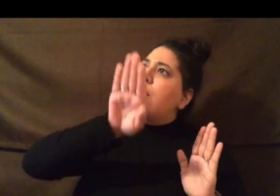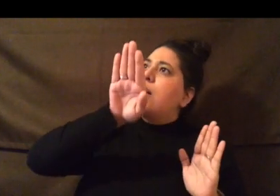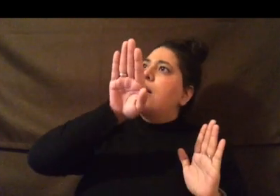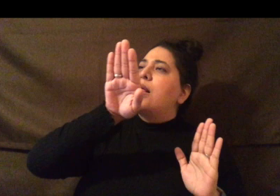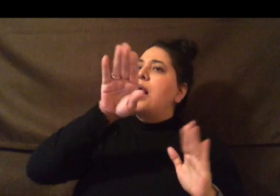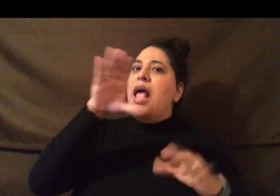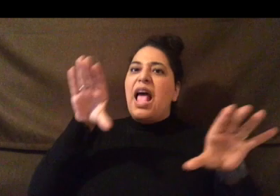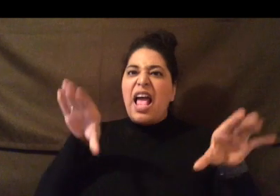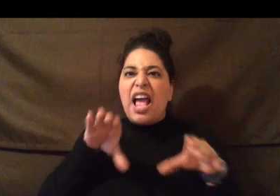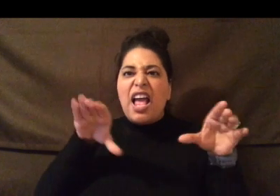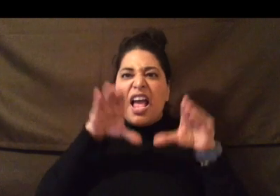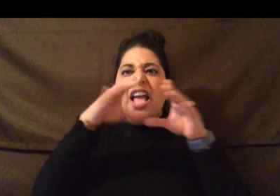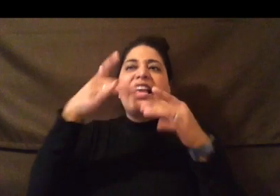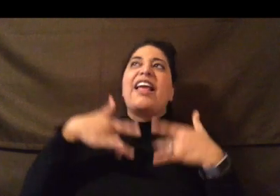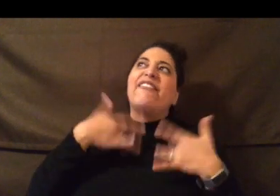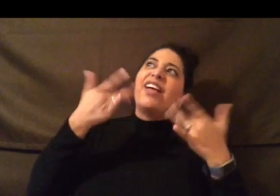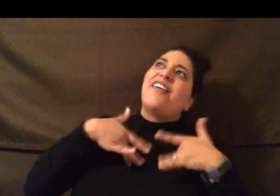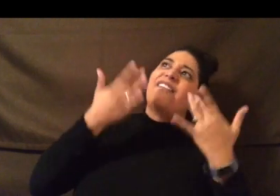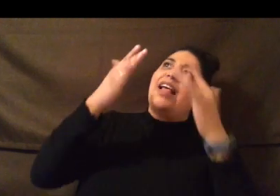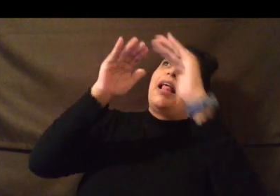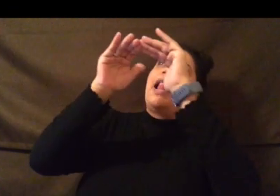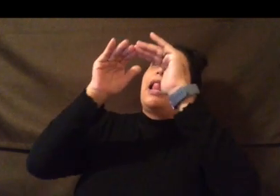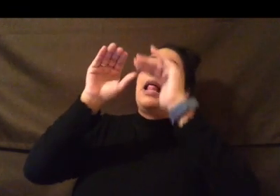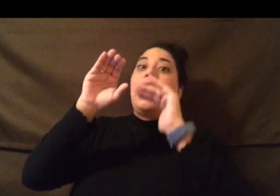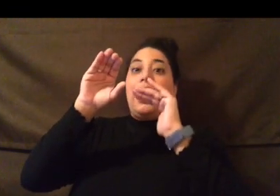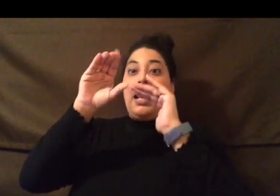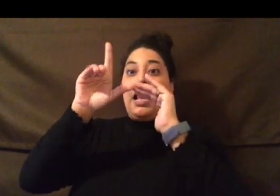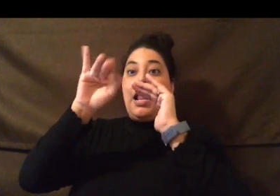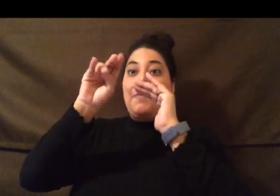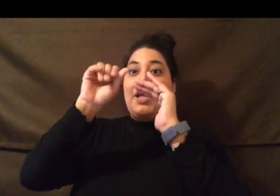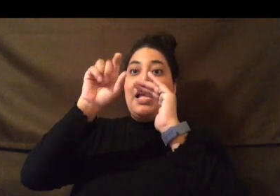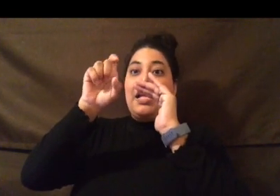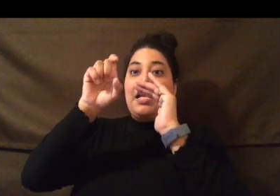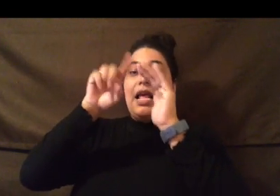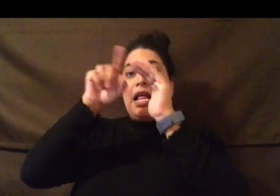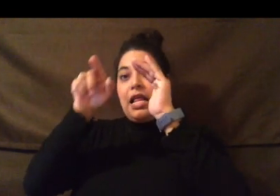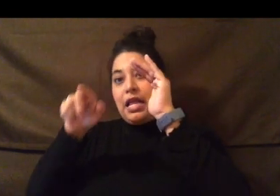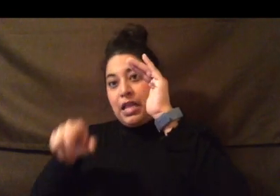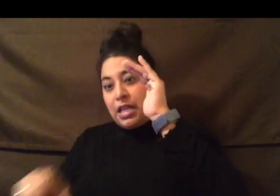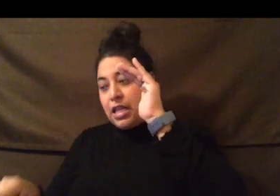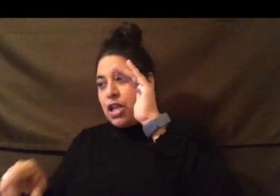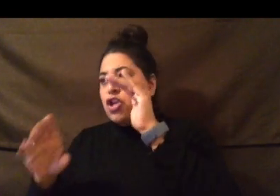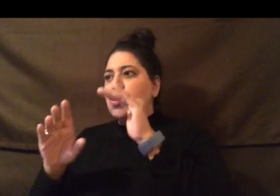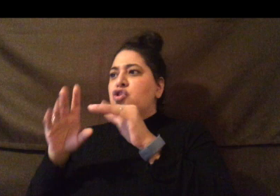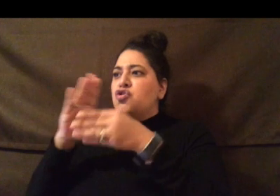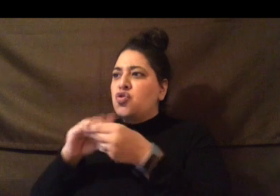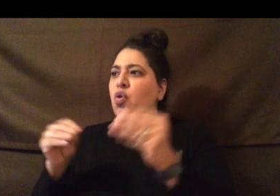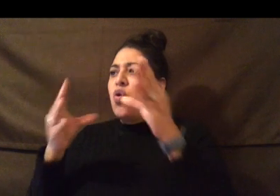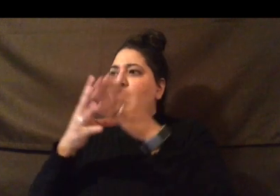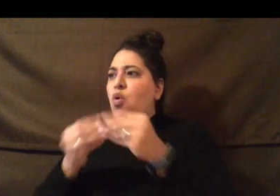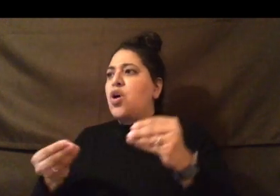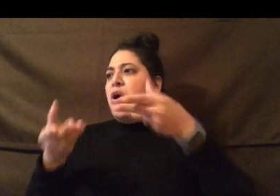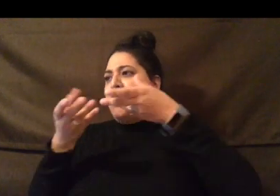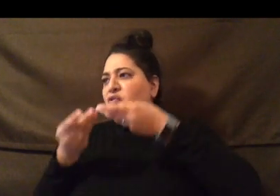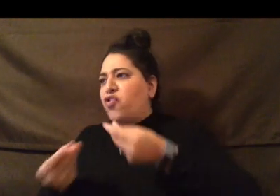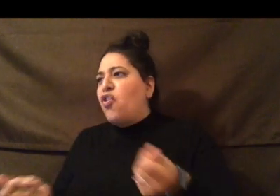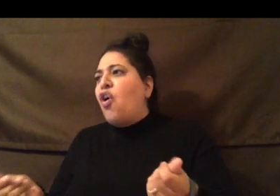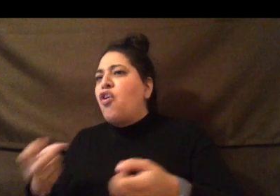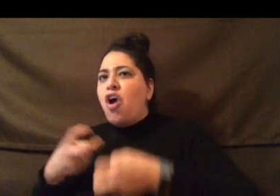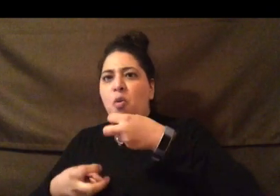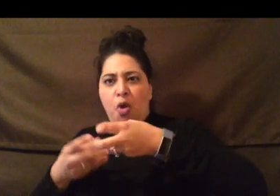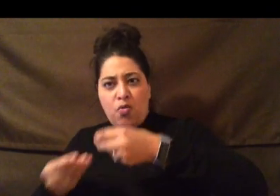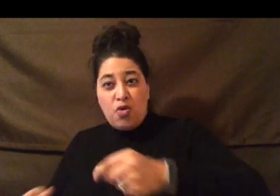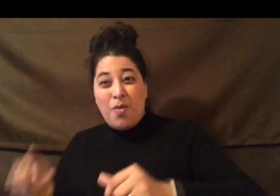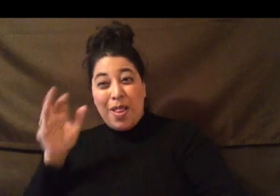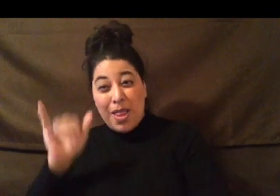problem, and then you have your rising action, all those events that happen, the climax, and then the story is resolved, and the problem